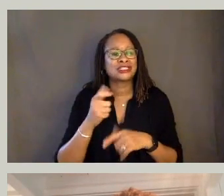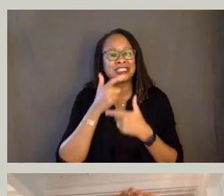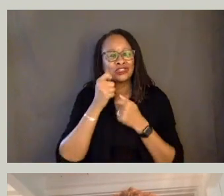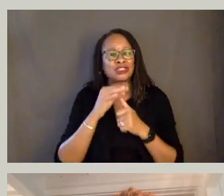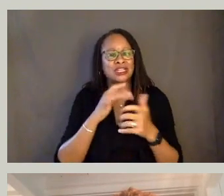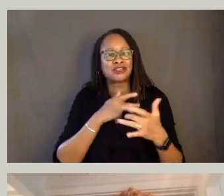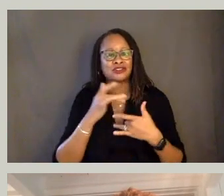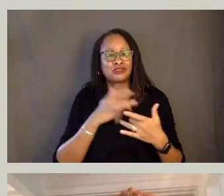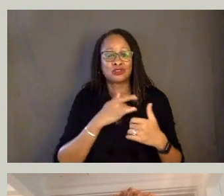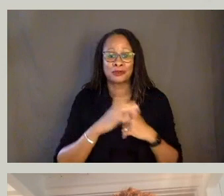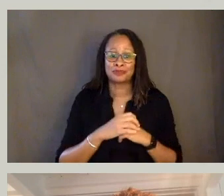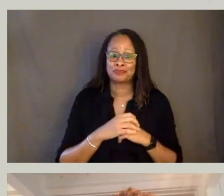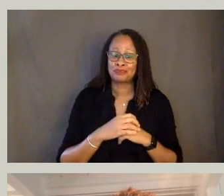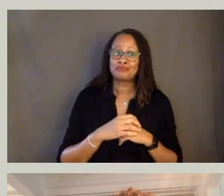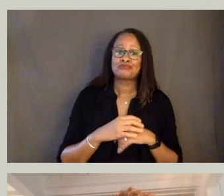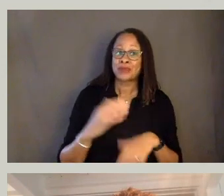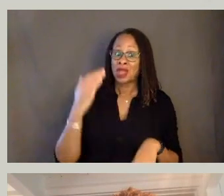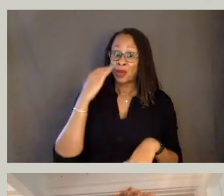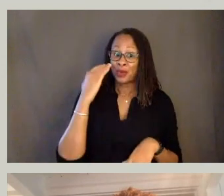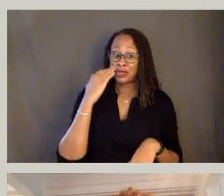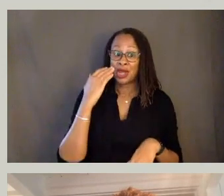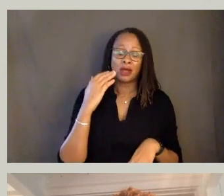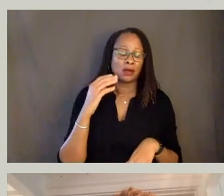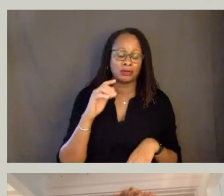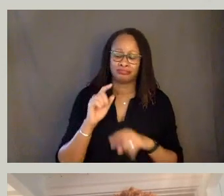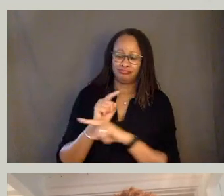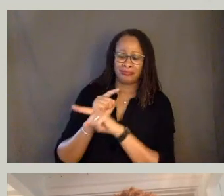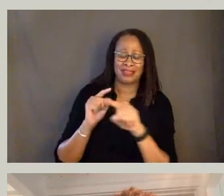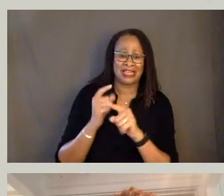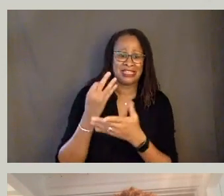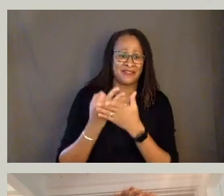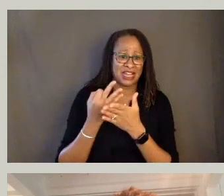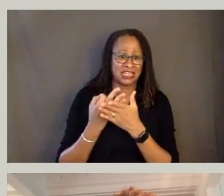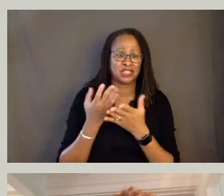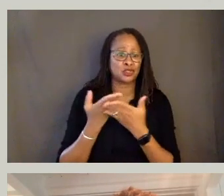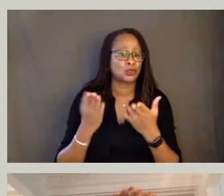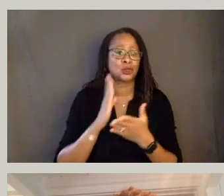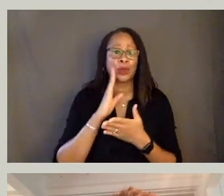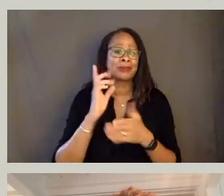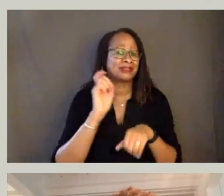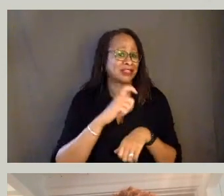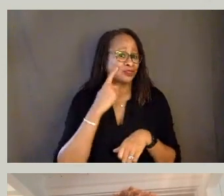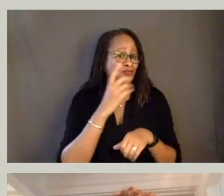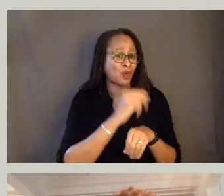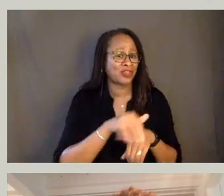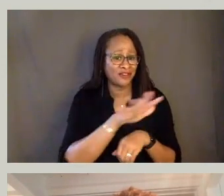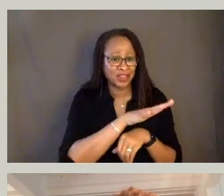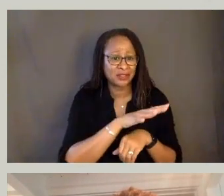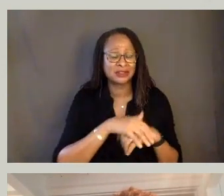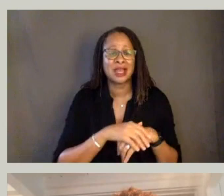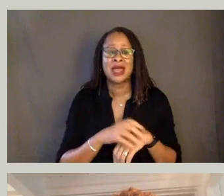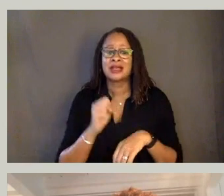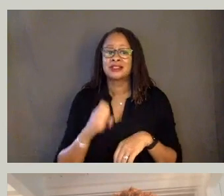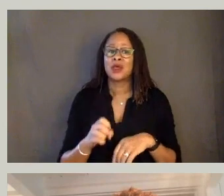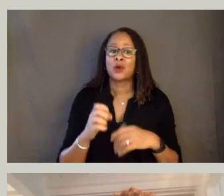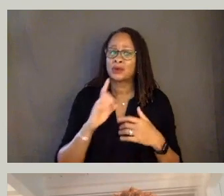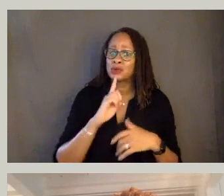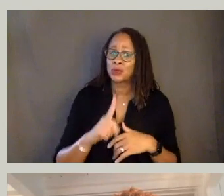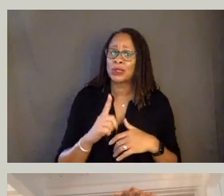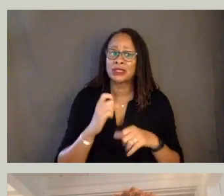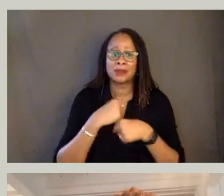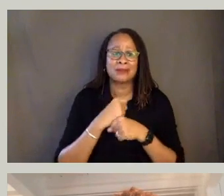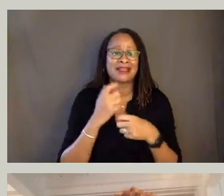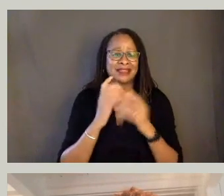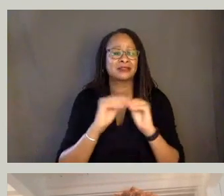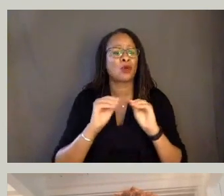field cannot continue without all of these financing sources. And so this really was an effort to make more transparent things that have long